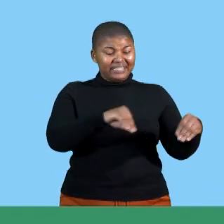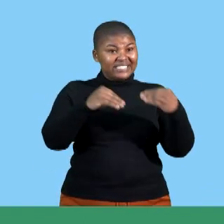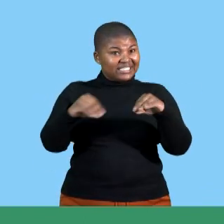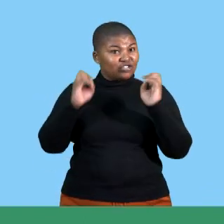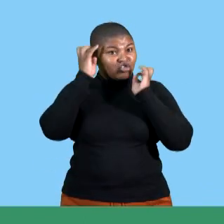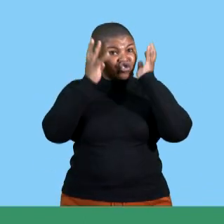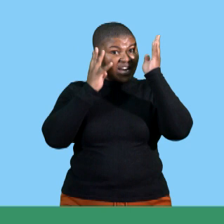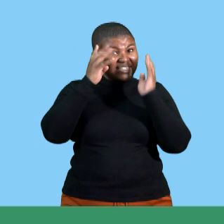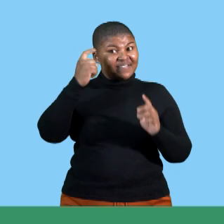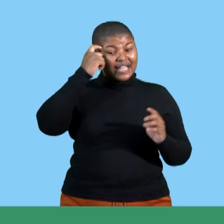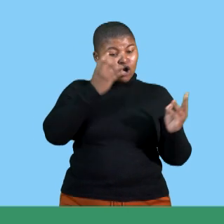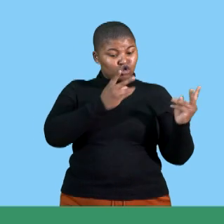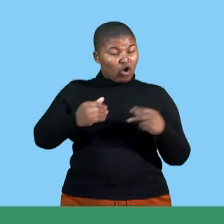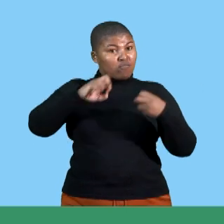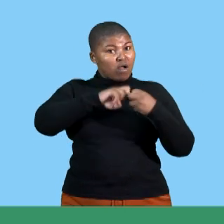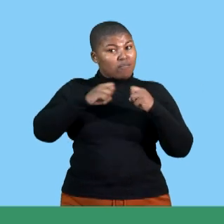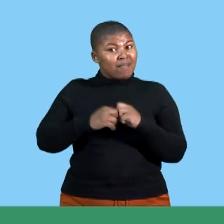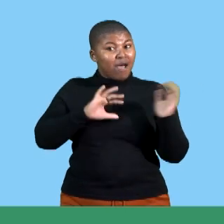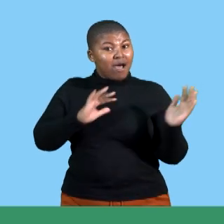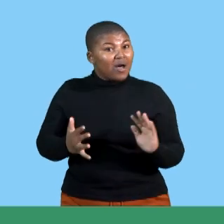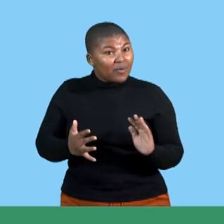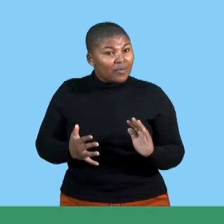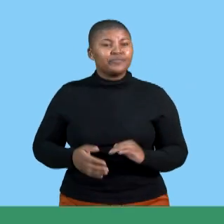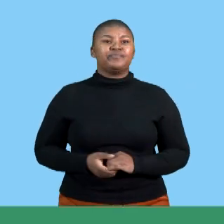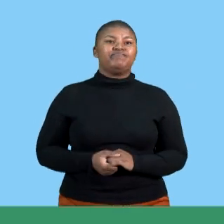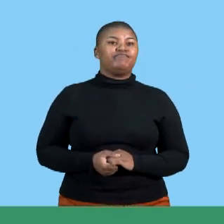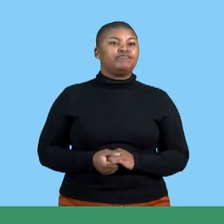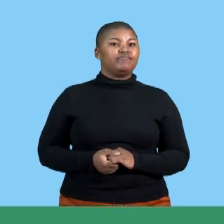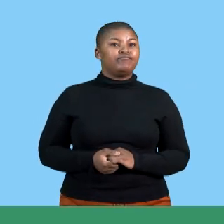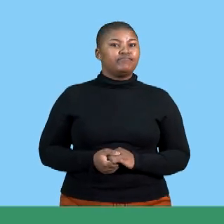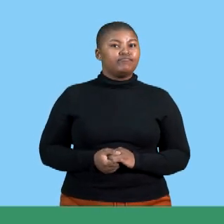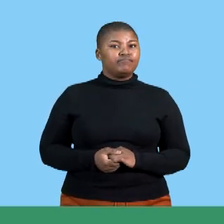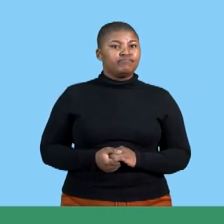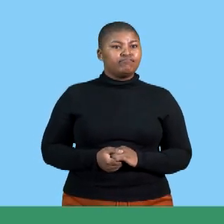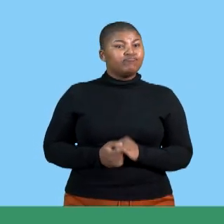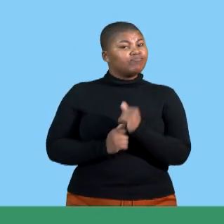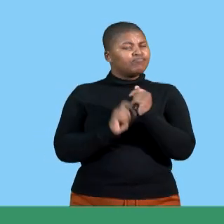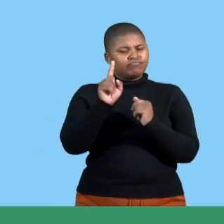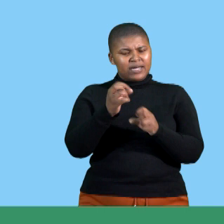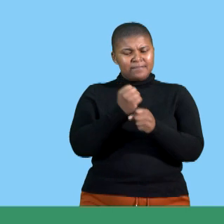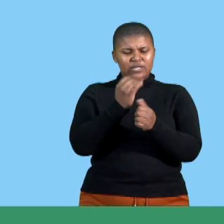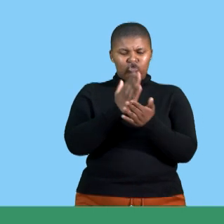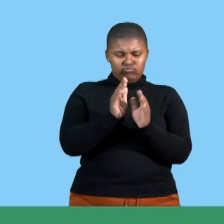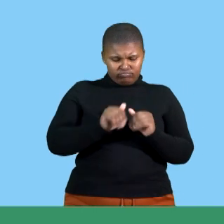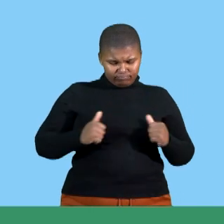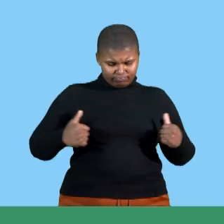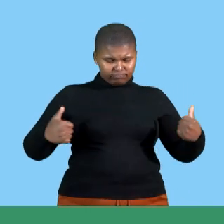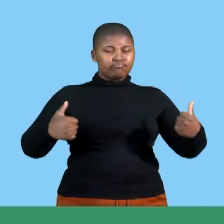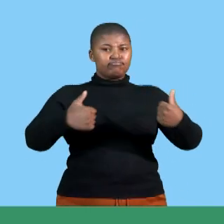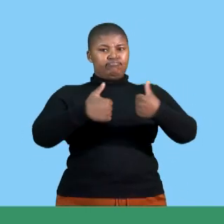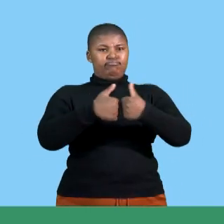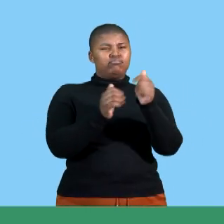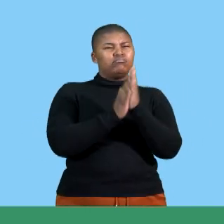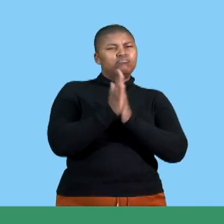use creative thinking to solve business problems, encourage brainstorming sessions